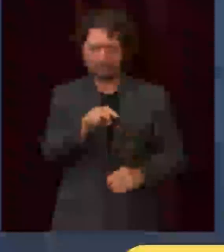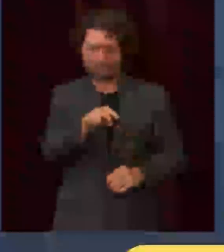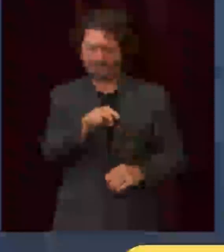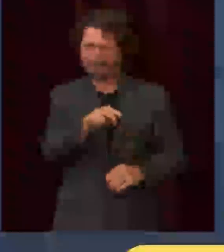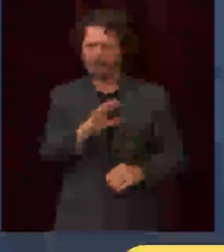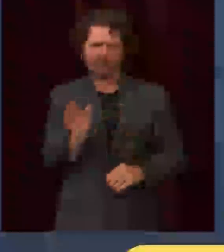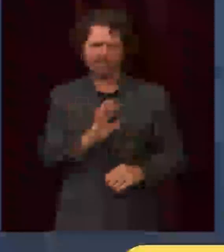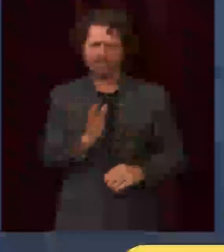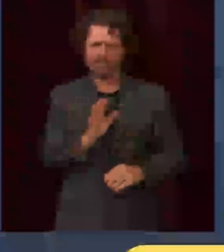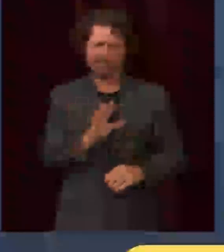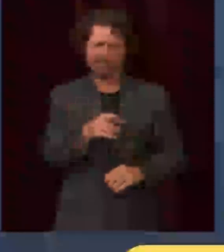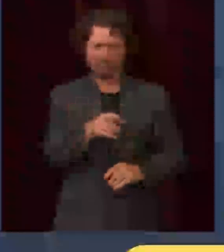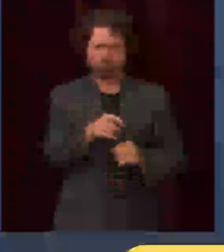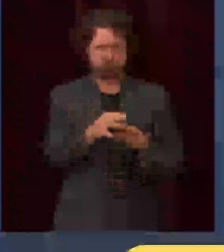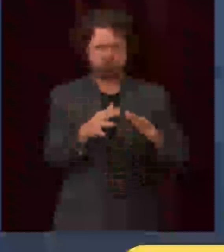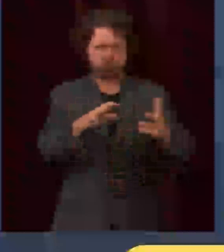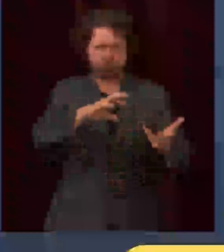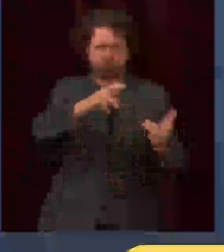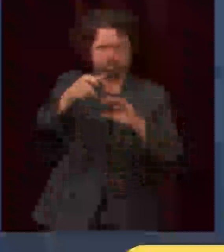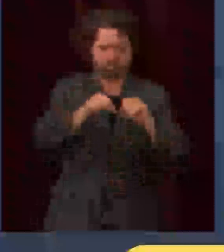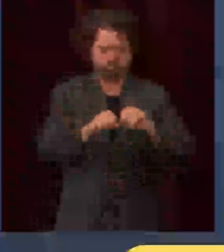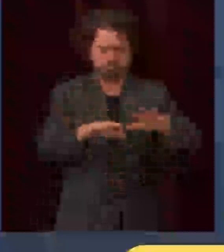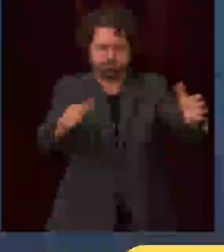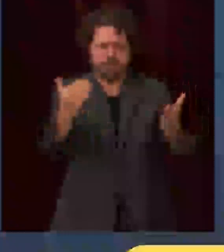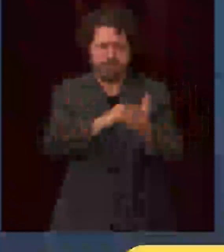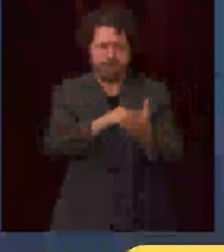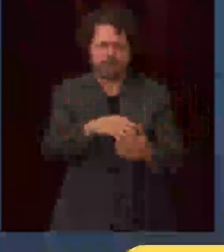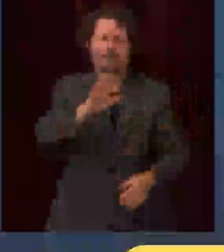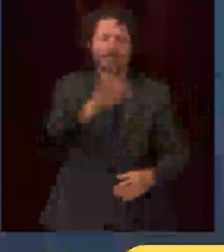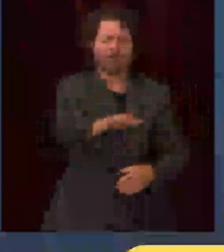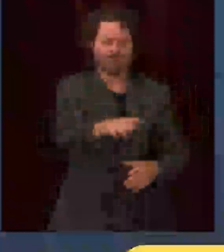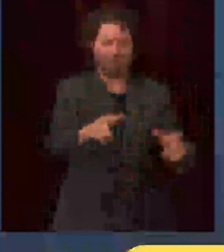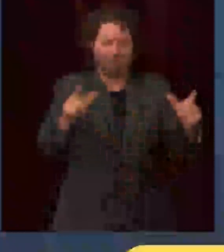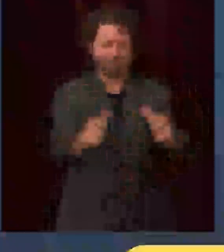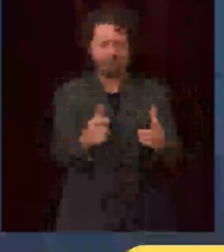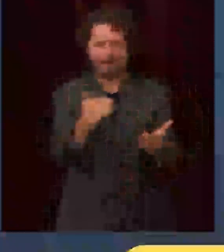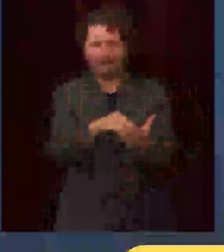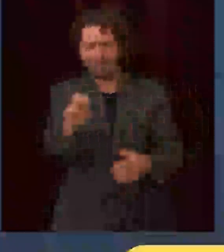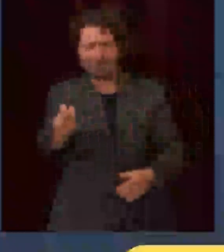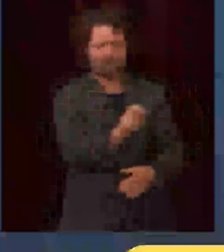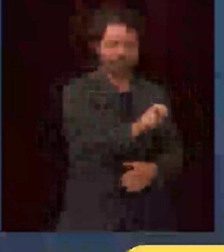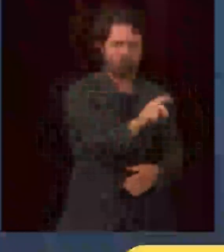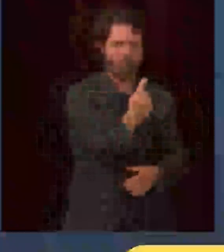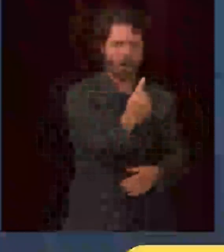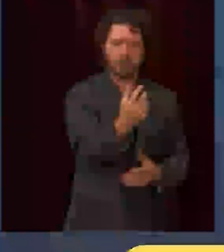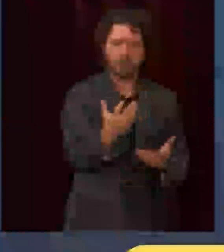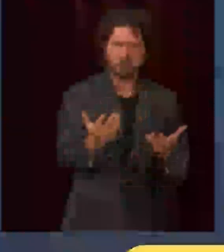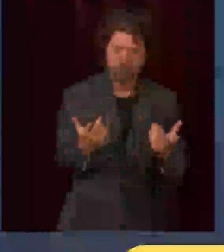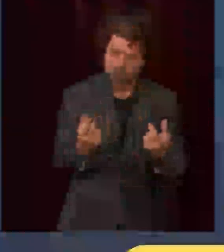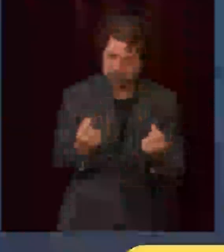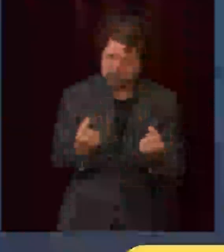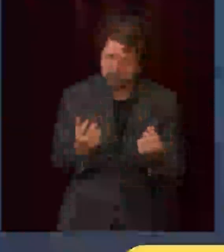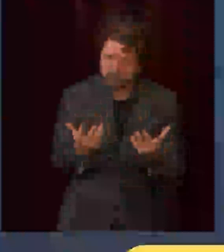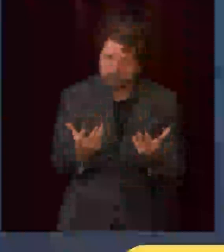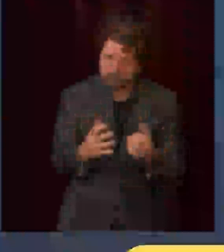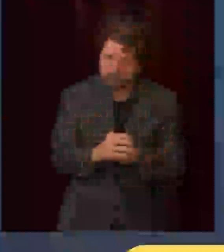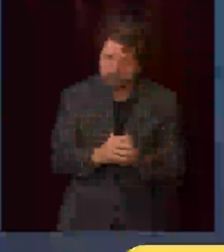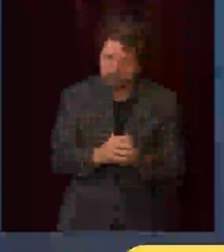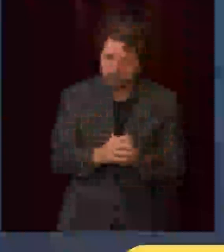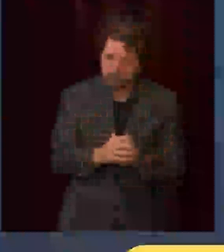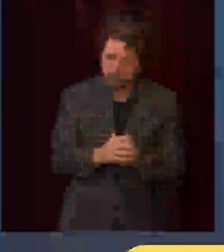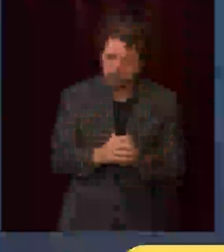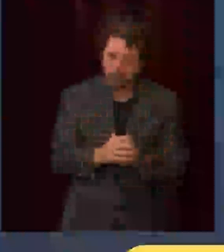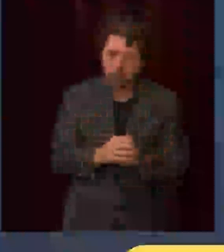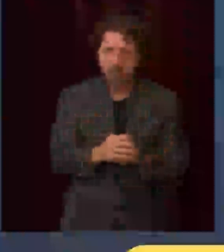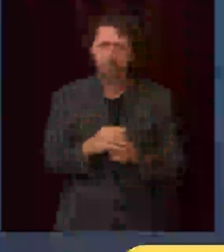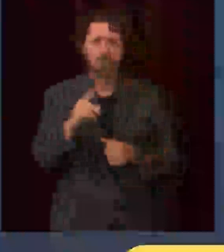I guess I'll go first. I think you said, you listed some counties and you said something to the effect that they have a green light.